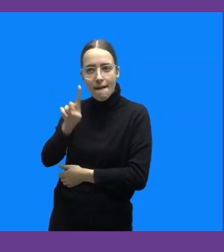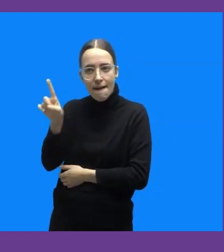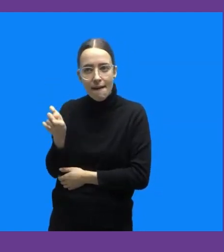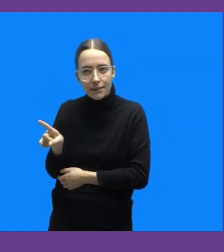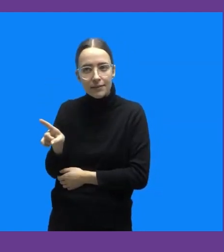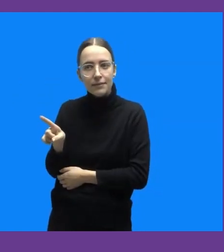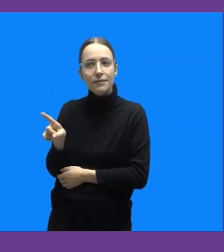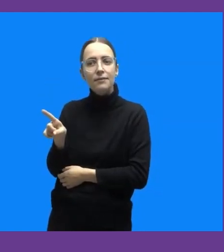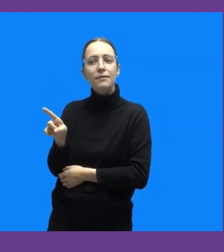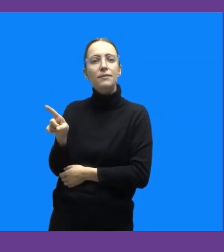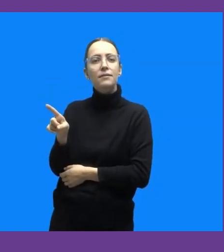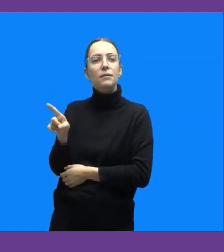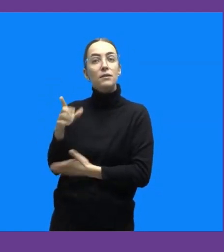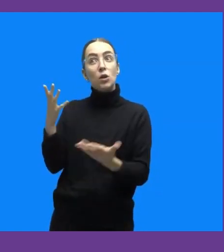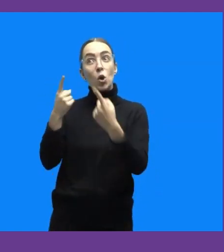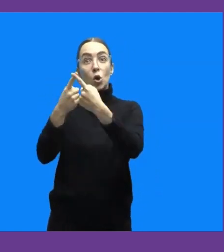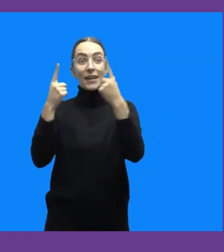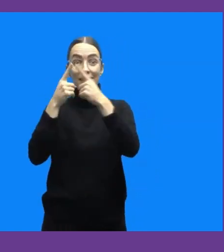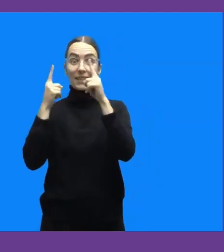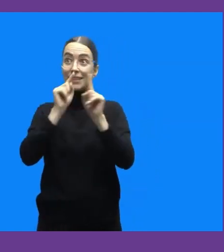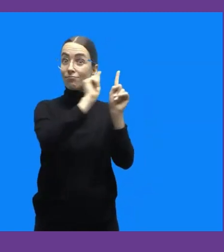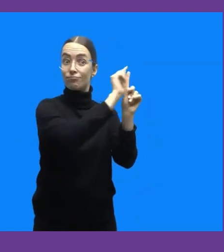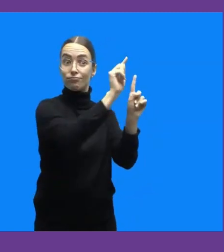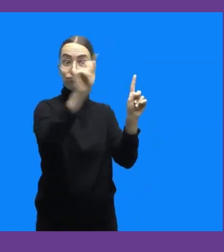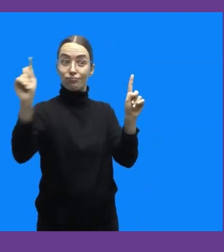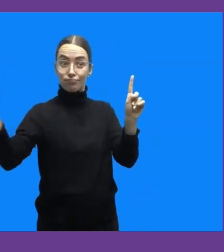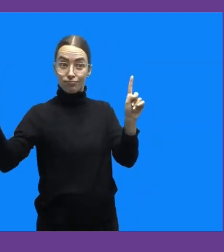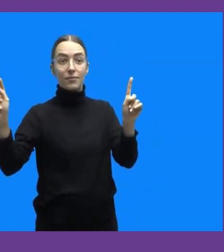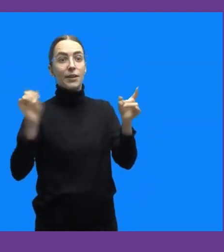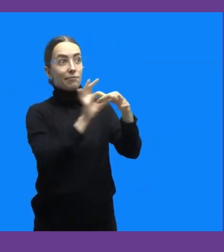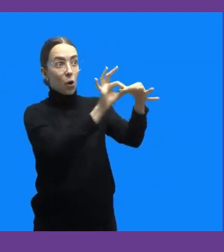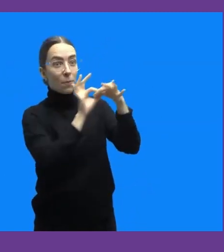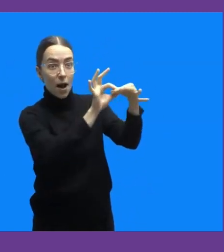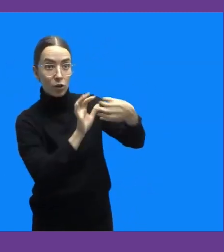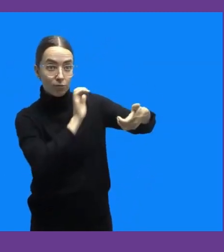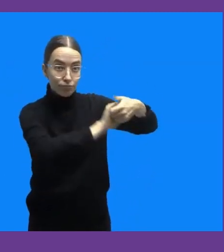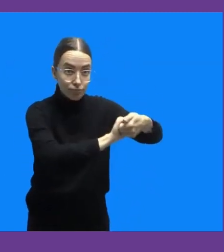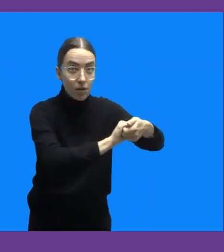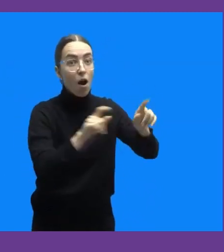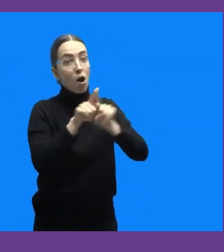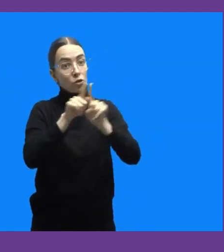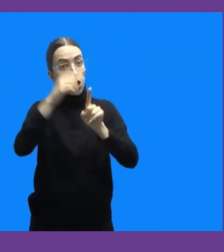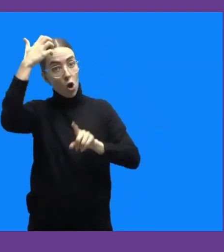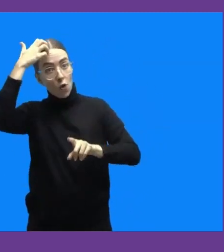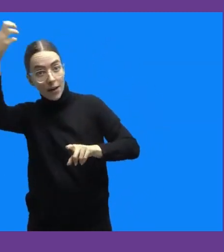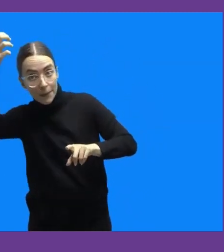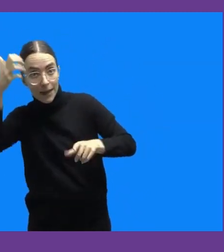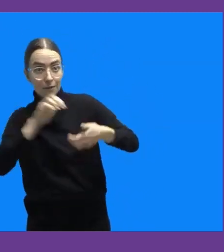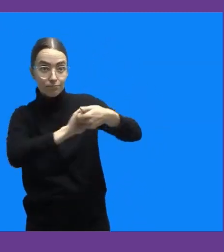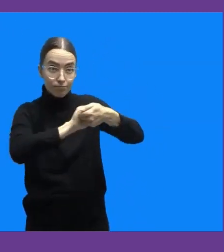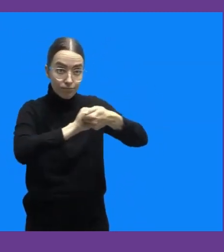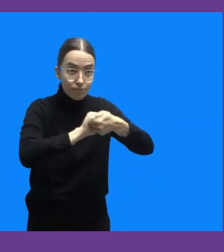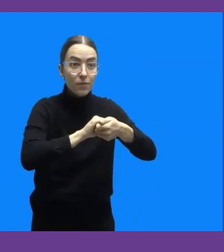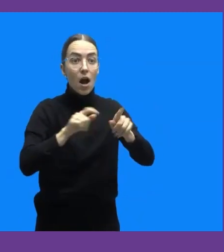universities, but also governments and the private sector to assure the accessibility in